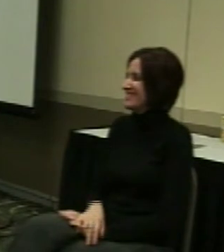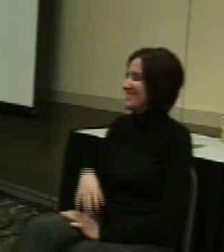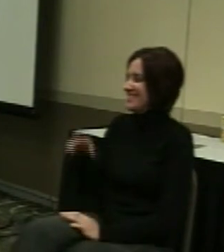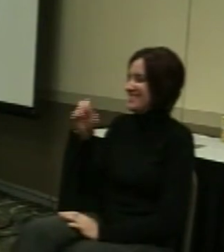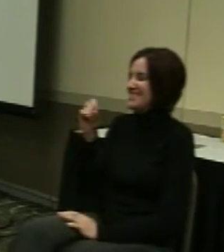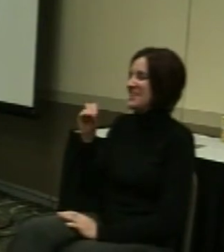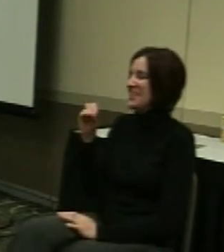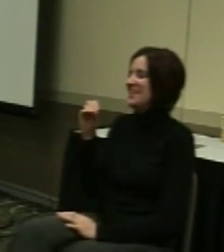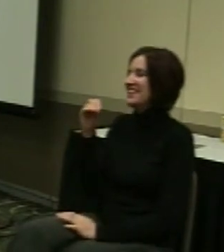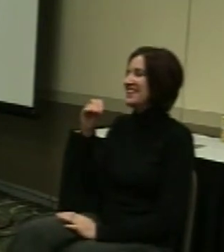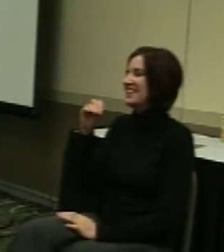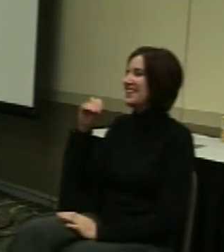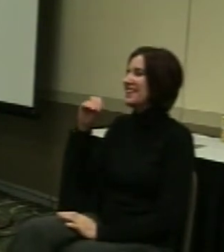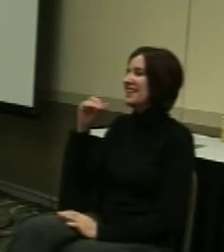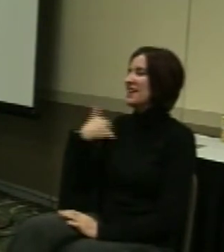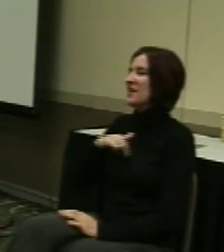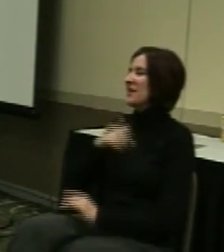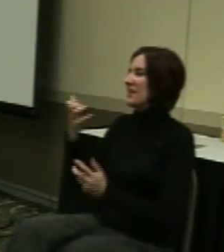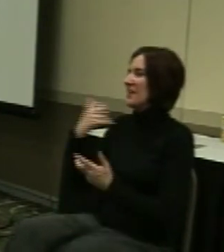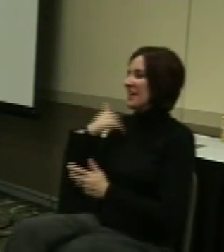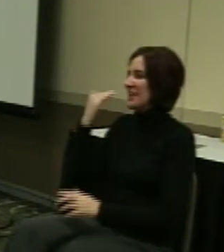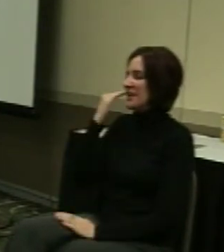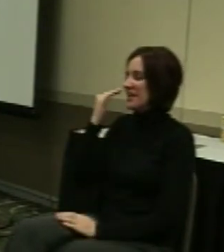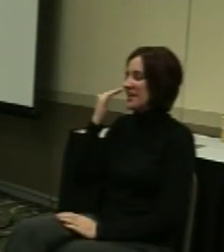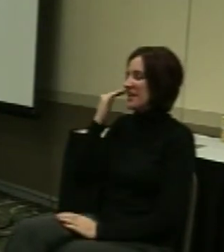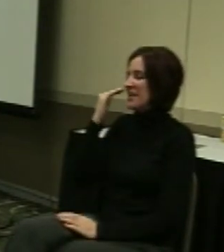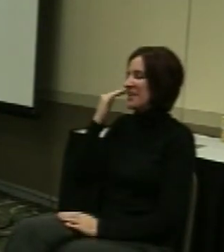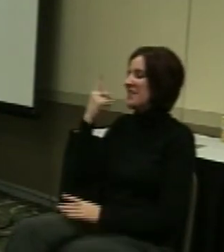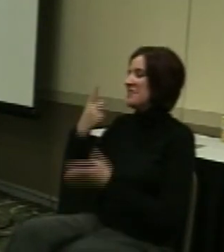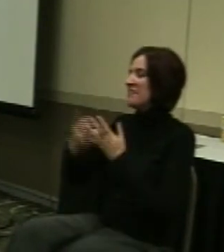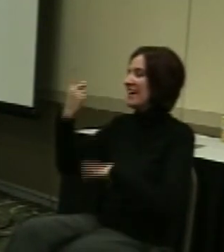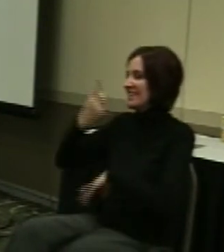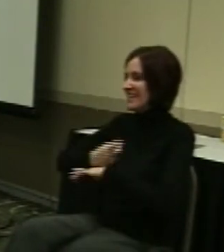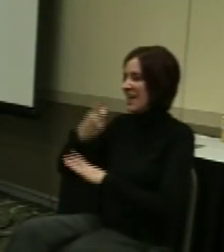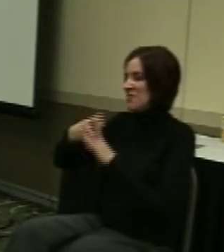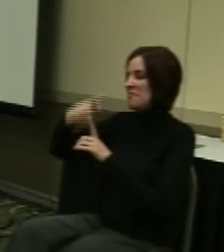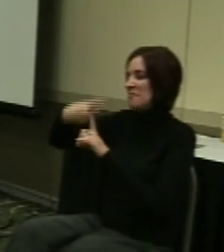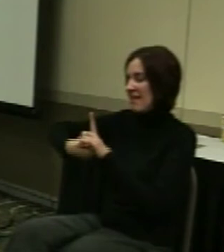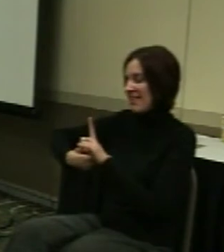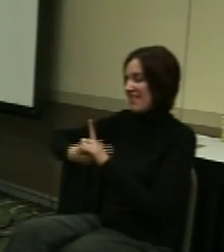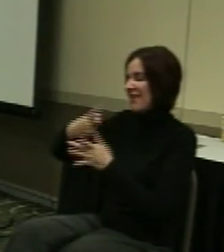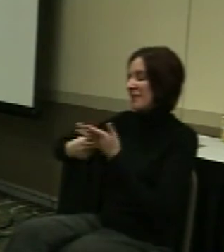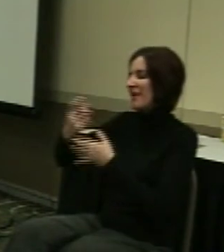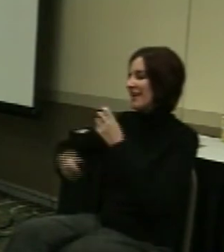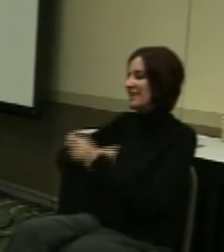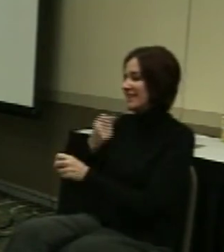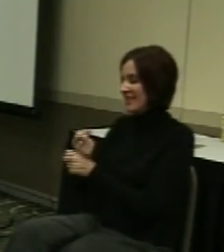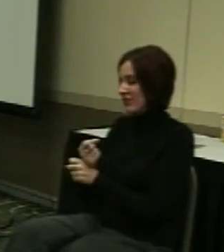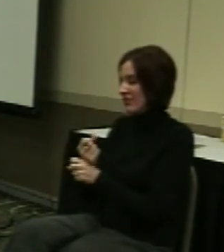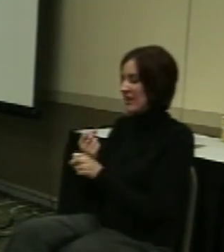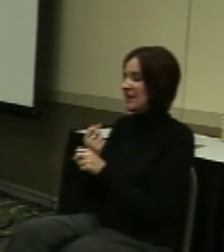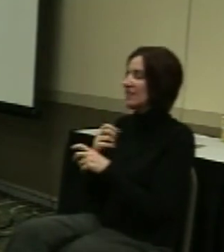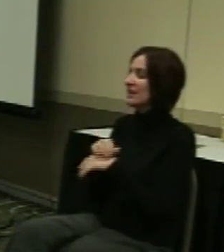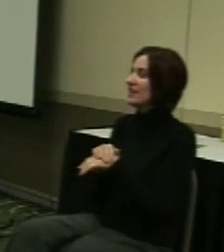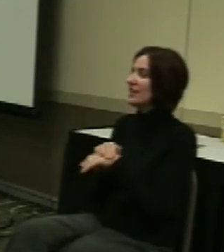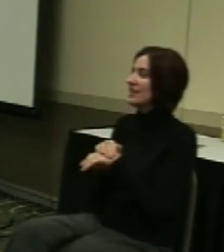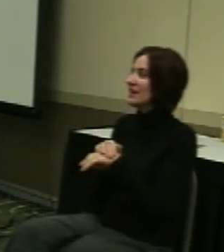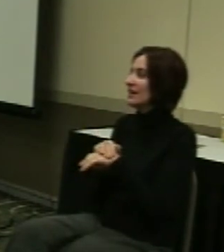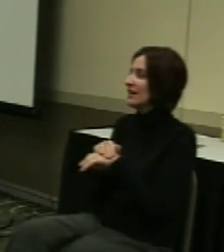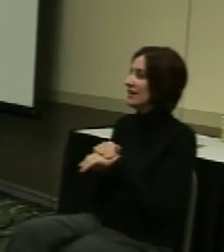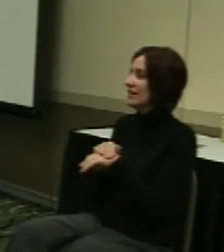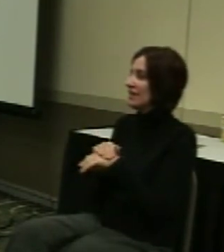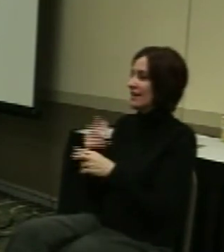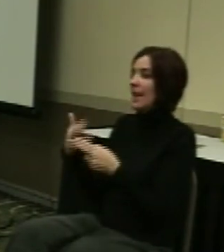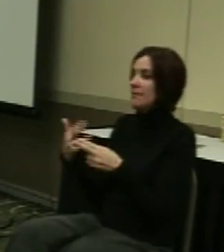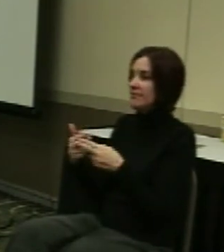So, we want to know what day, what month, what year. We want to know the child's